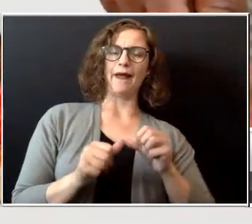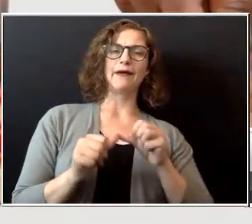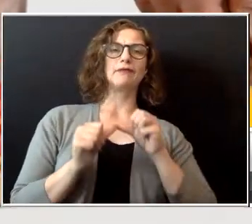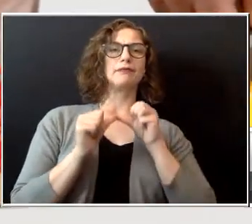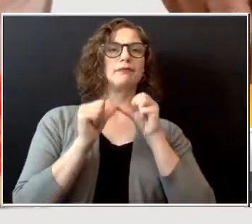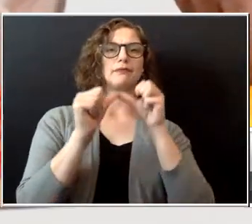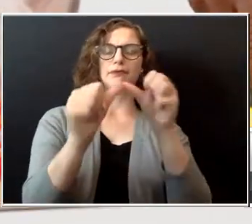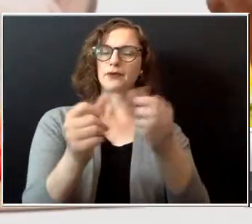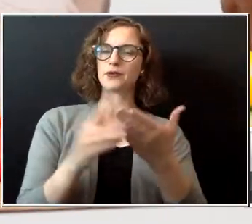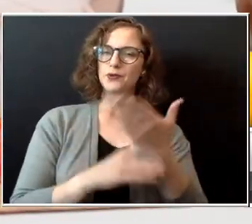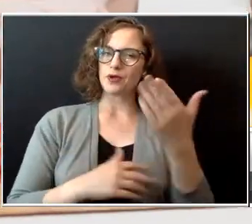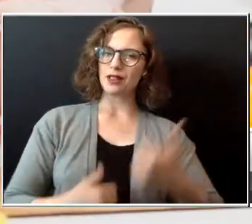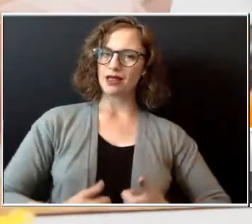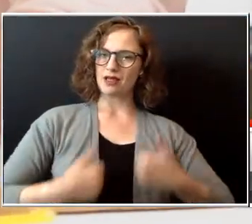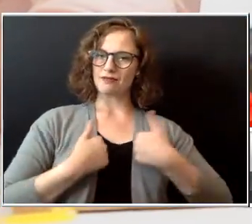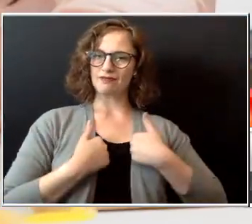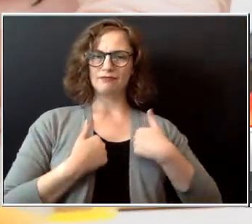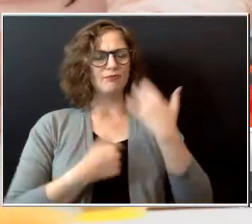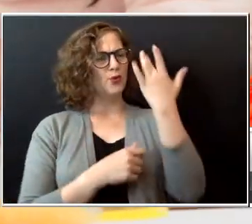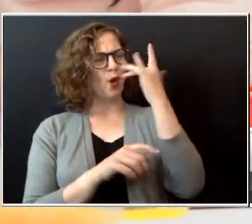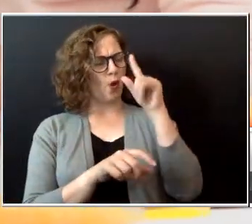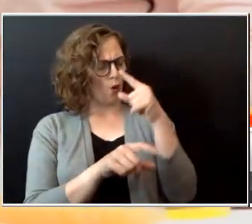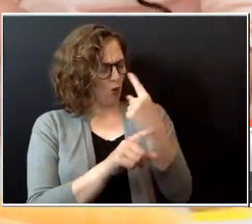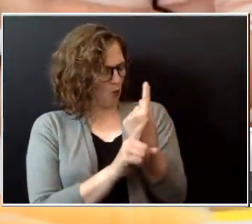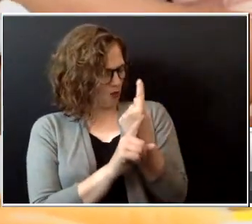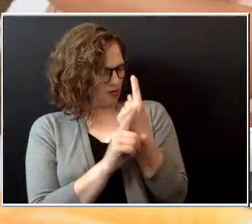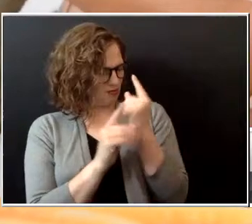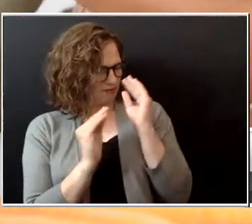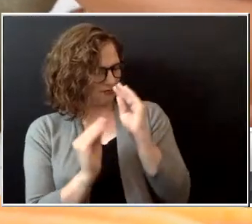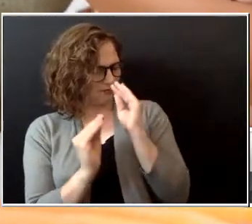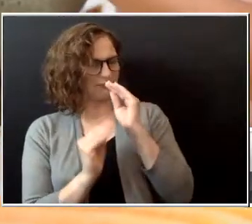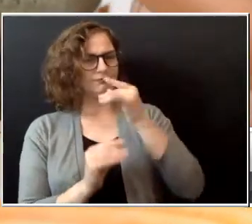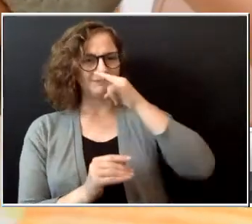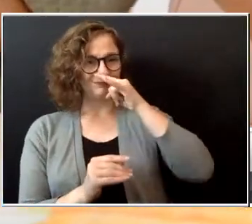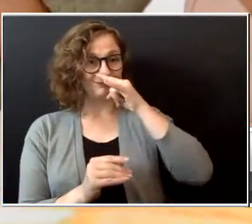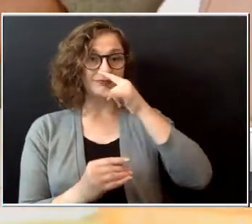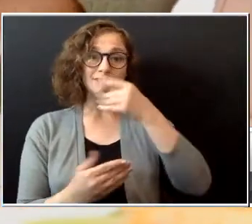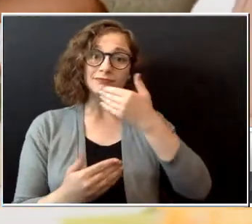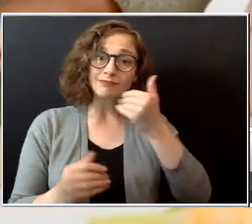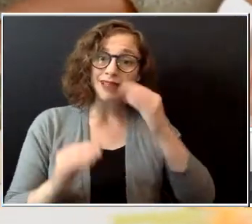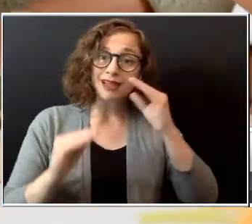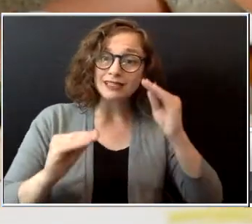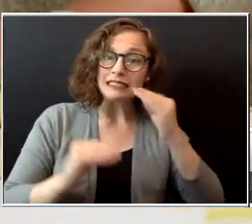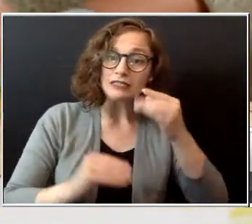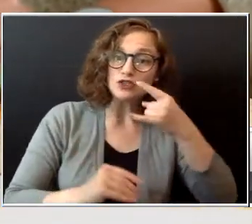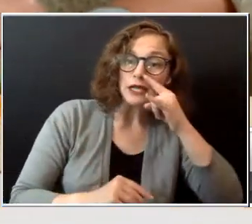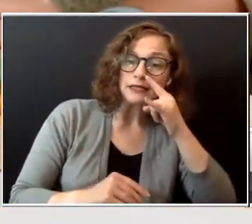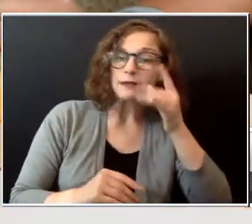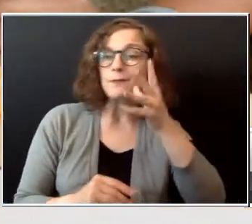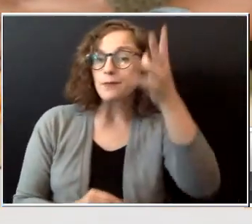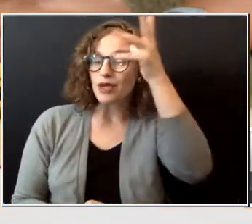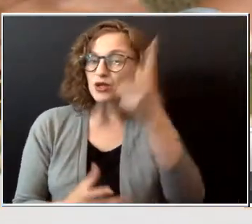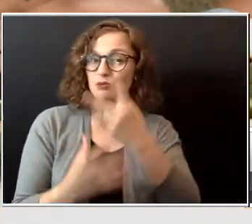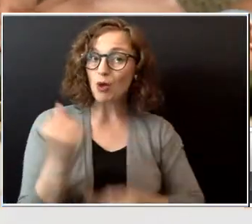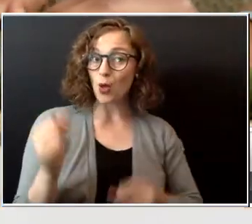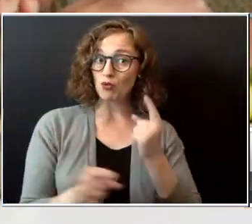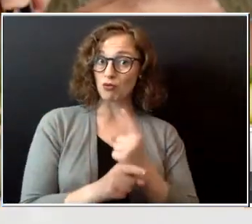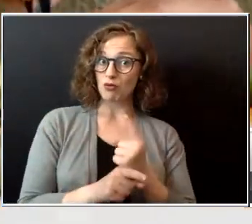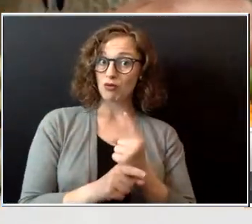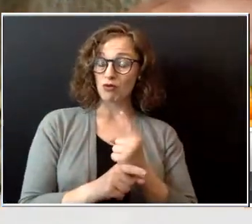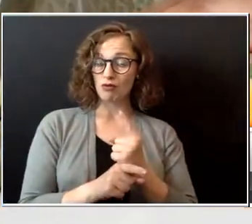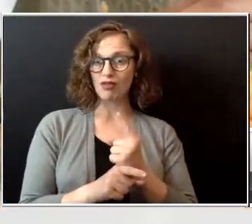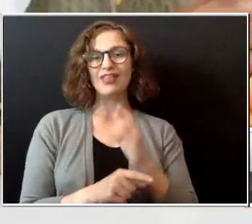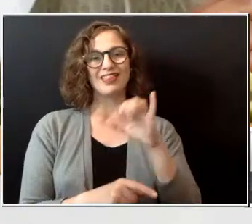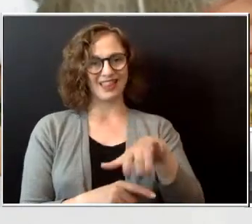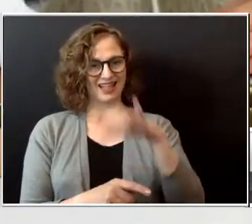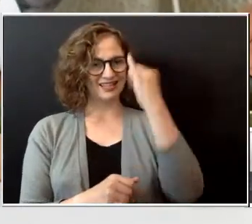to teach kids and their parents? That's the idea behind a first-of-its-kind study led by the University of